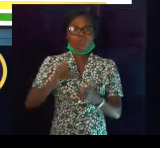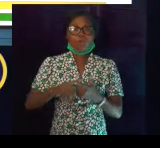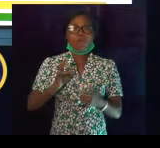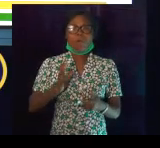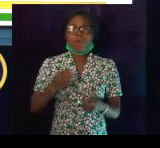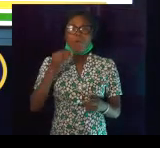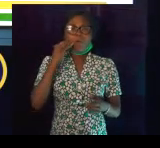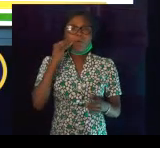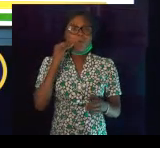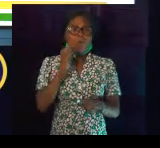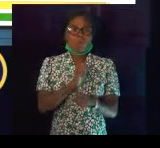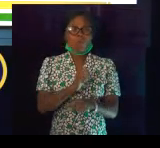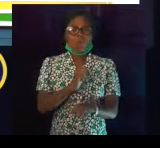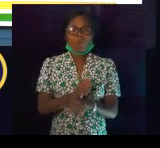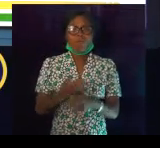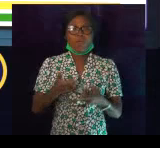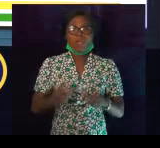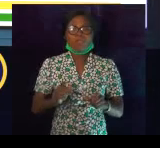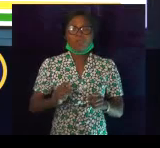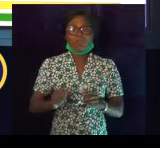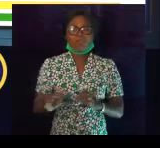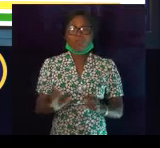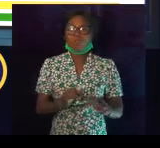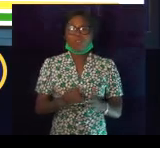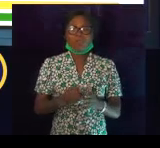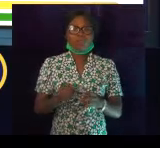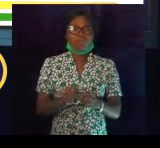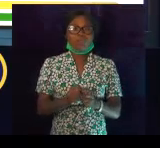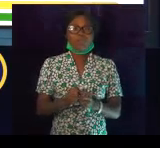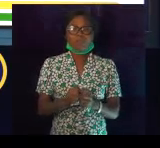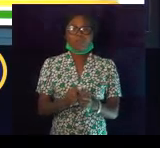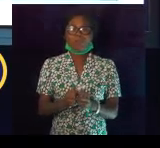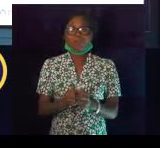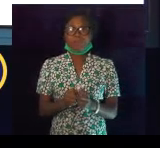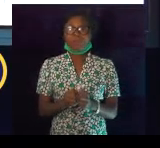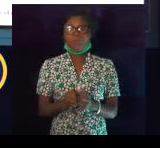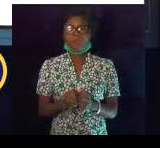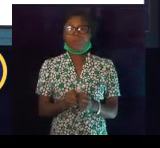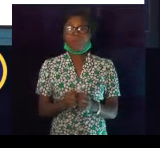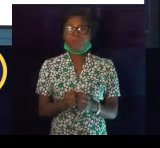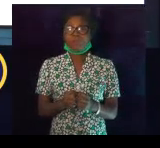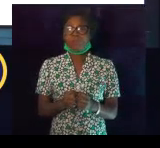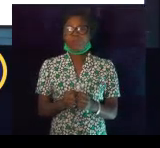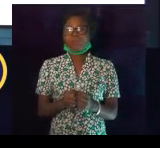our homework. Let's do it together.